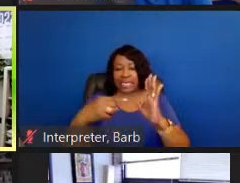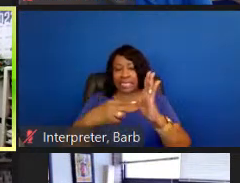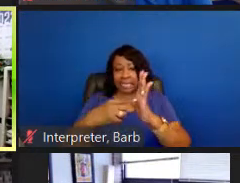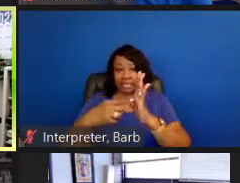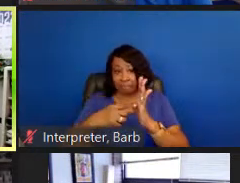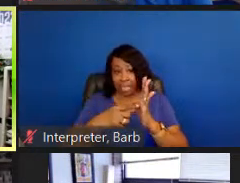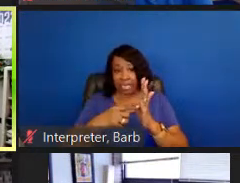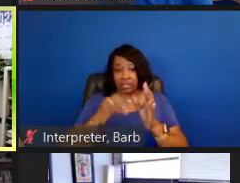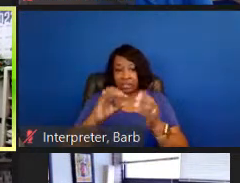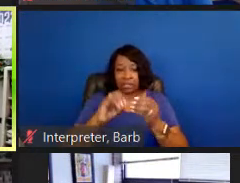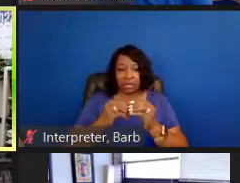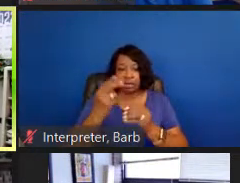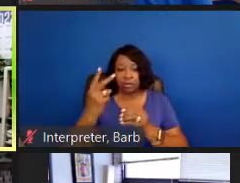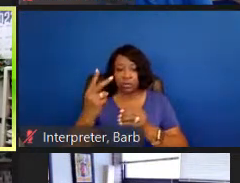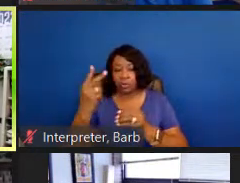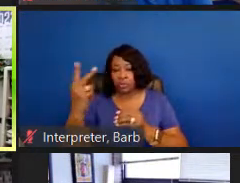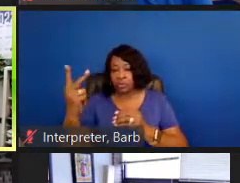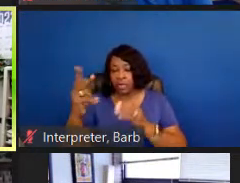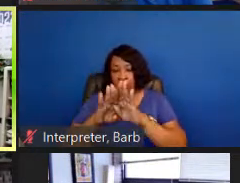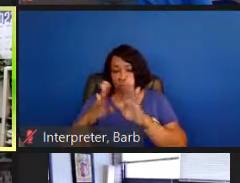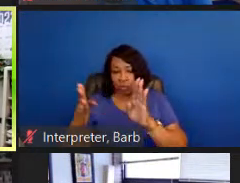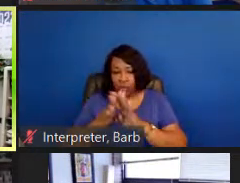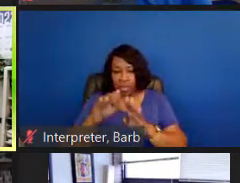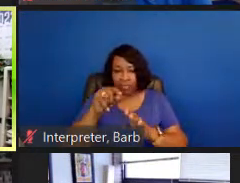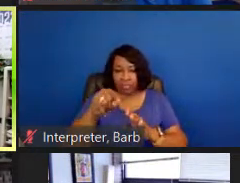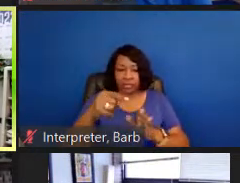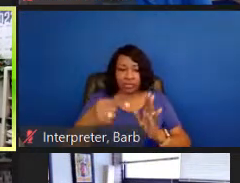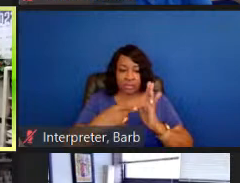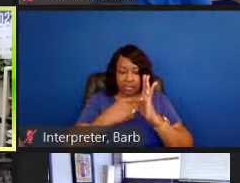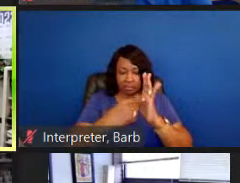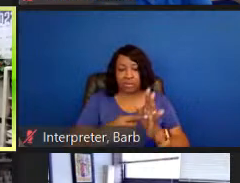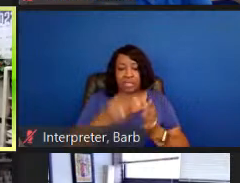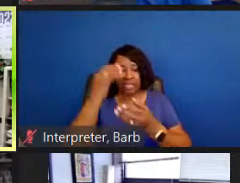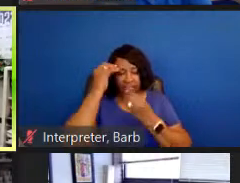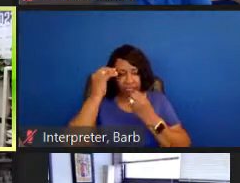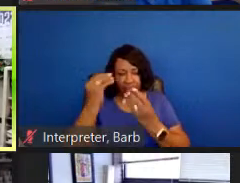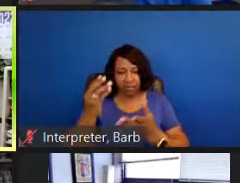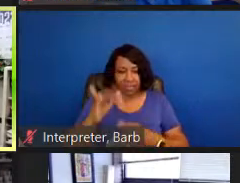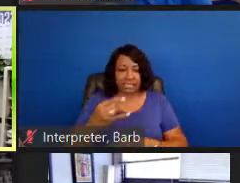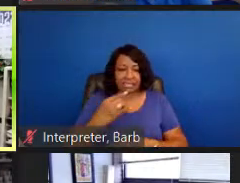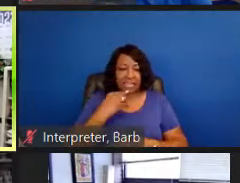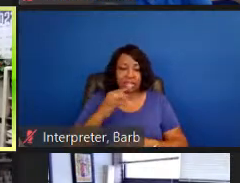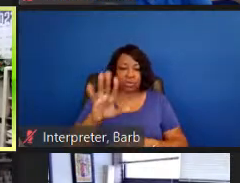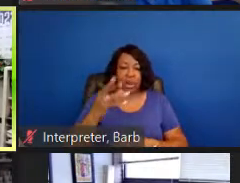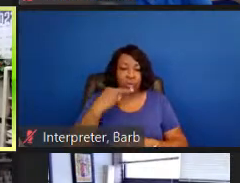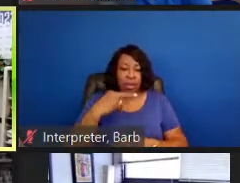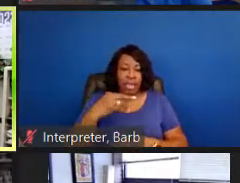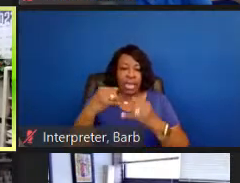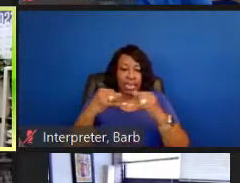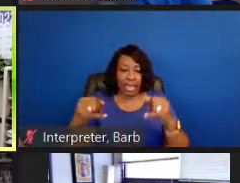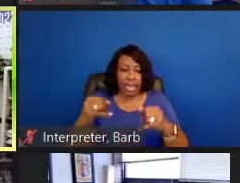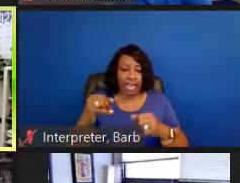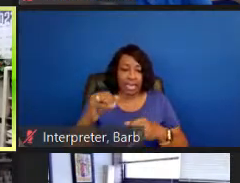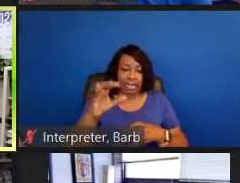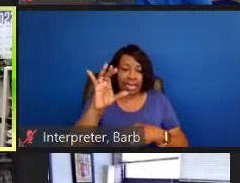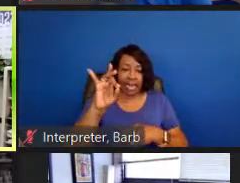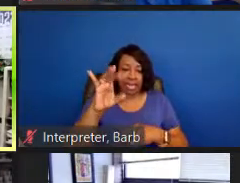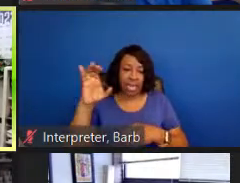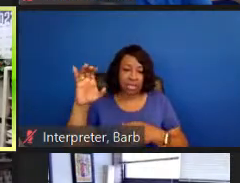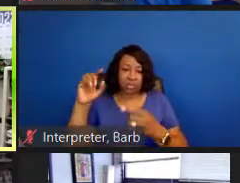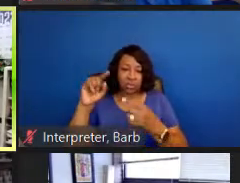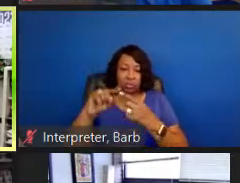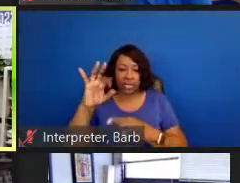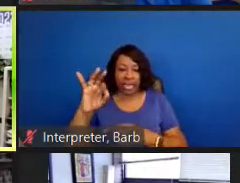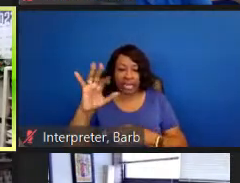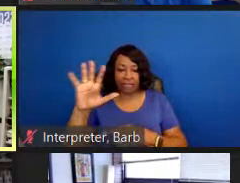the number 2 and 3 doors. This one is displaying some information that says your red line run 800 going to 95th Dan